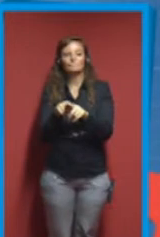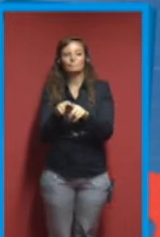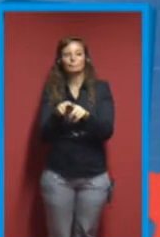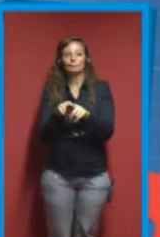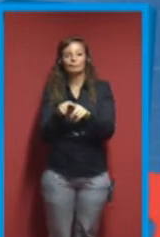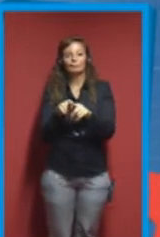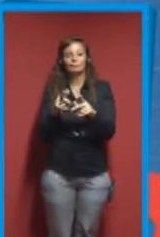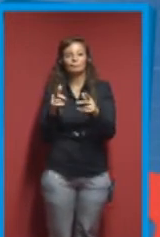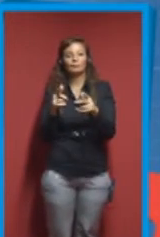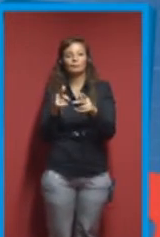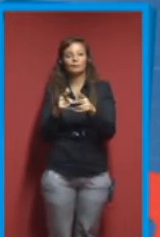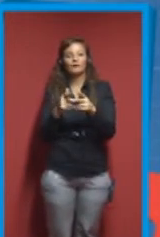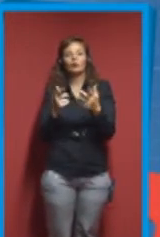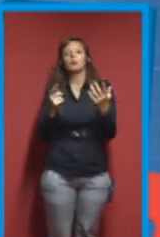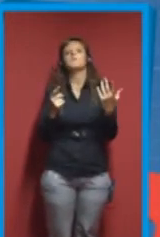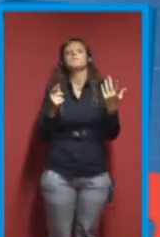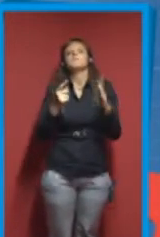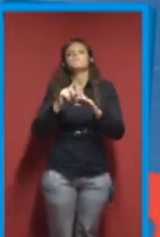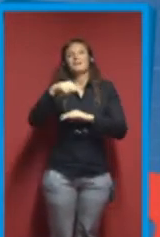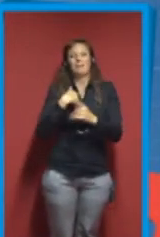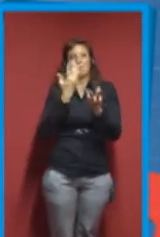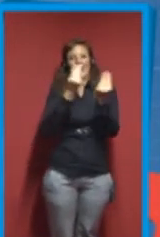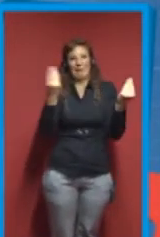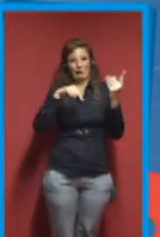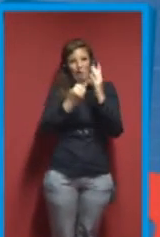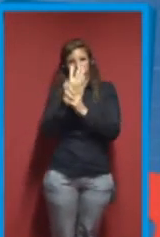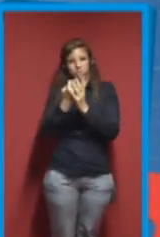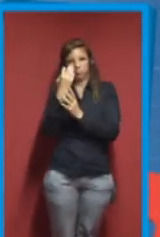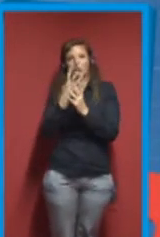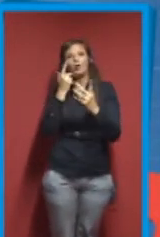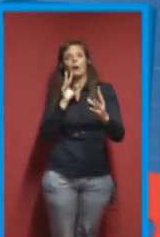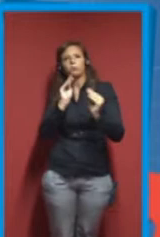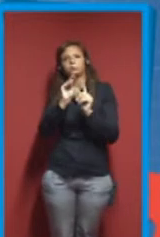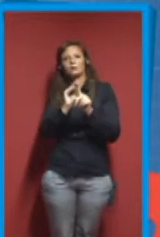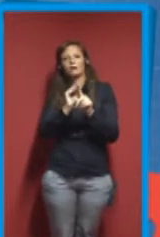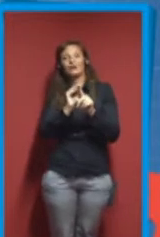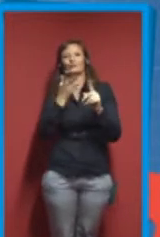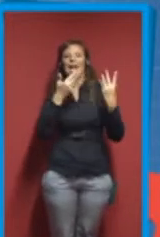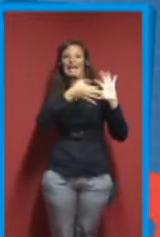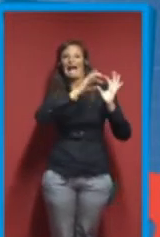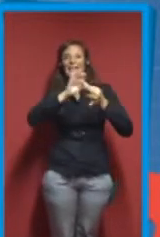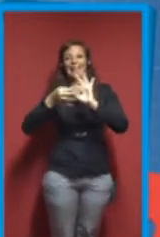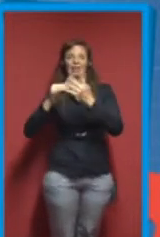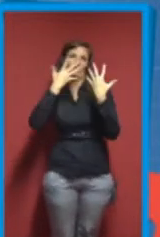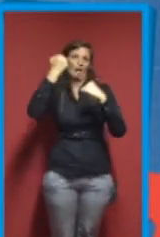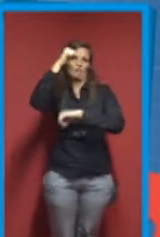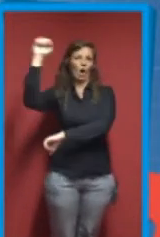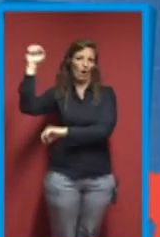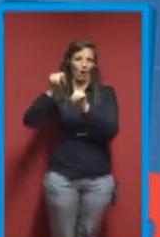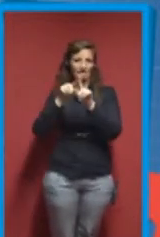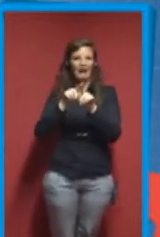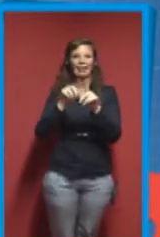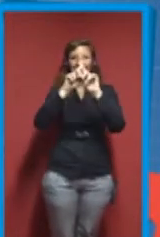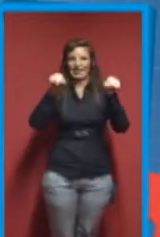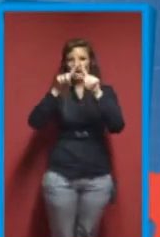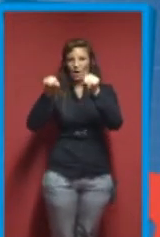Selfridges. Selfridges is a large department store on Oxford Street in London. And this is the most terrifying thing we could ever have done, because this